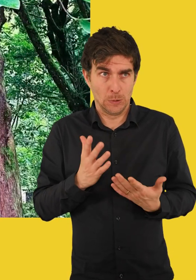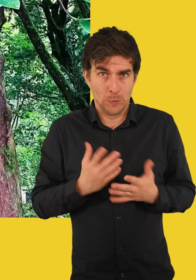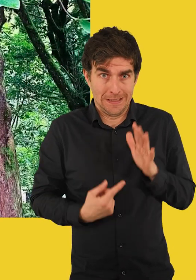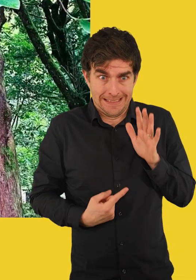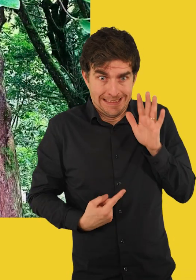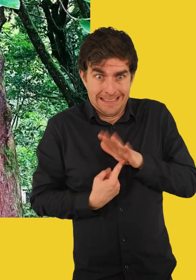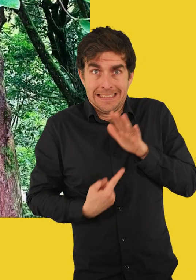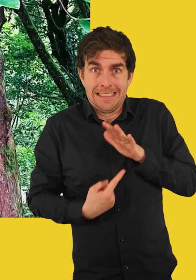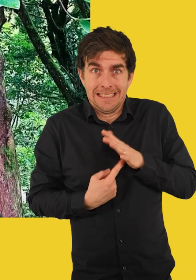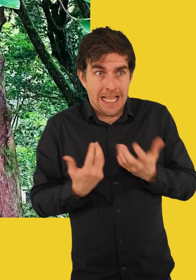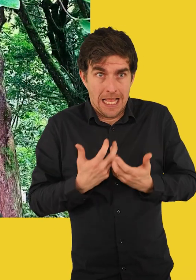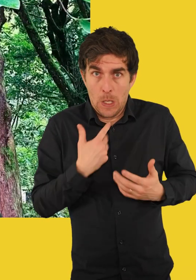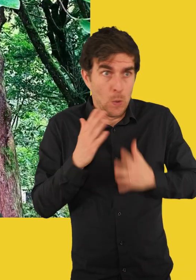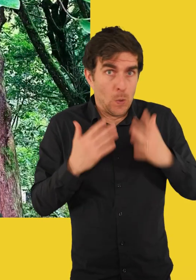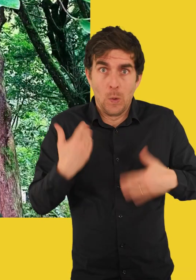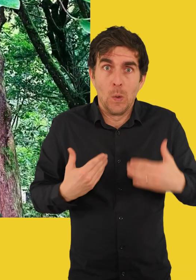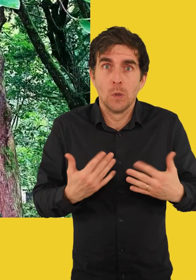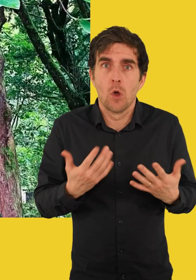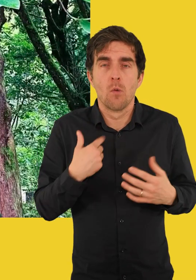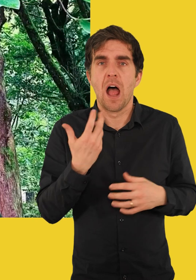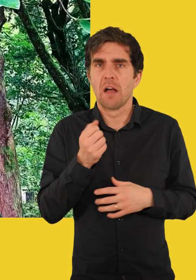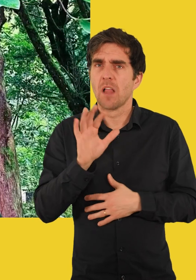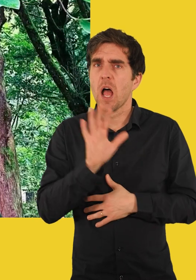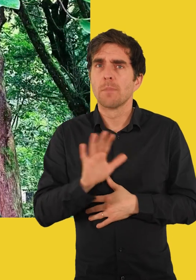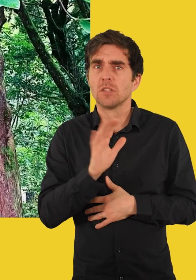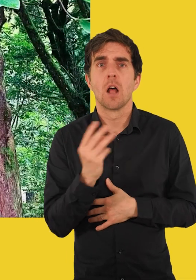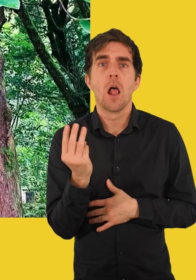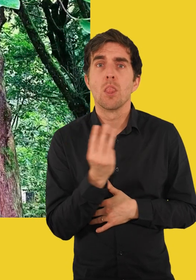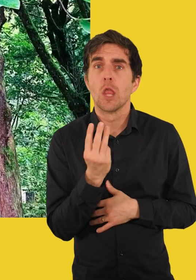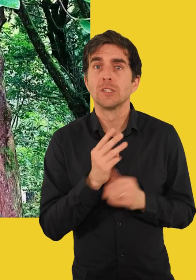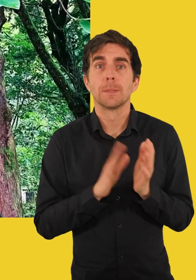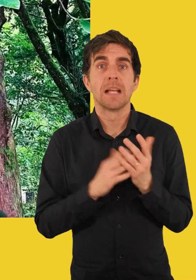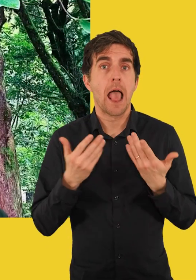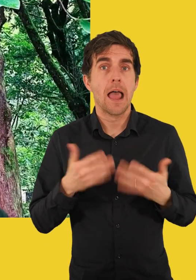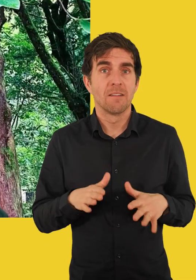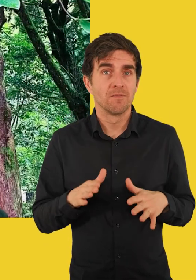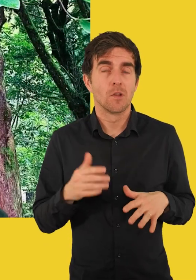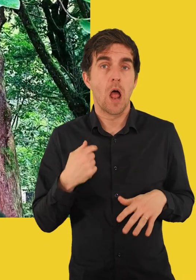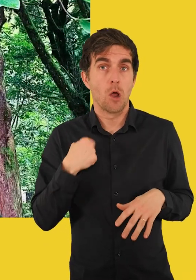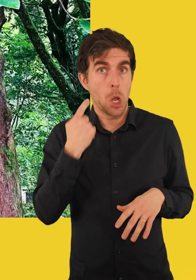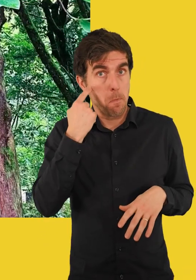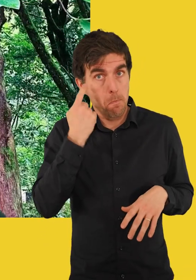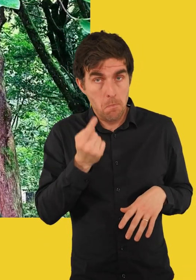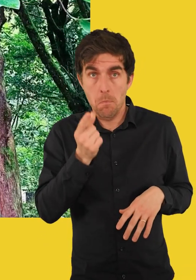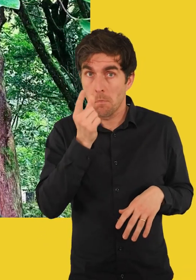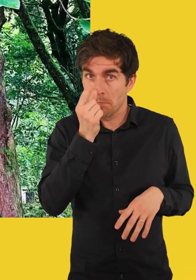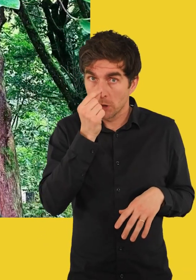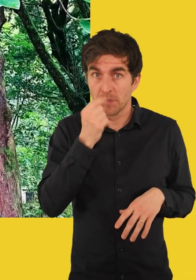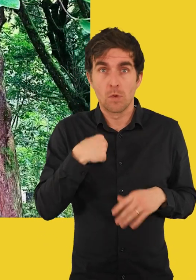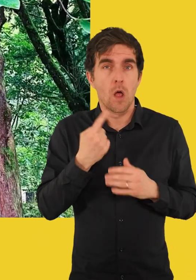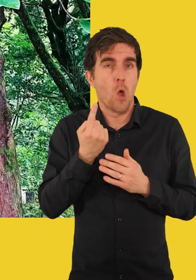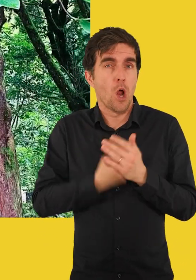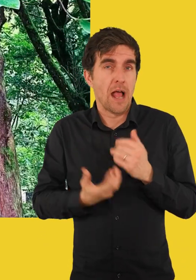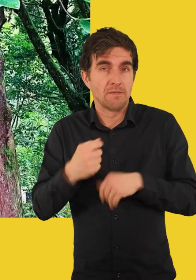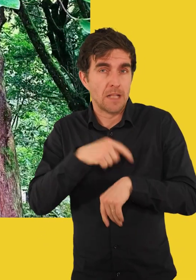is really, really critical. We've got just about 13 minutes left, so I'm going to suggest that we maybe only have